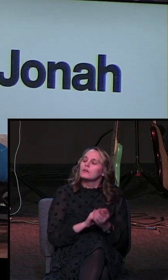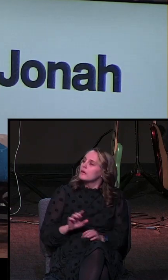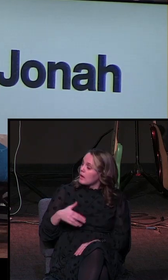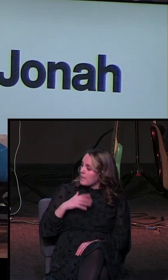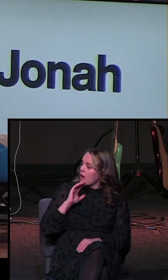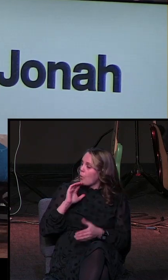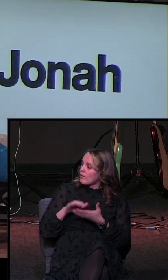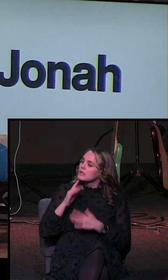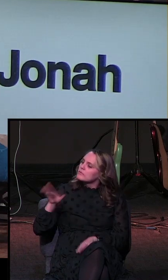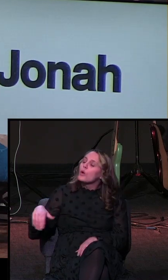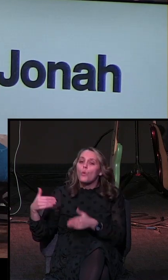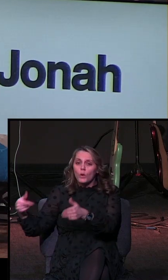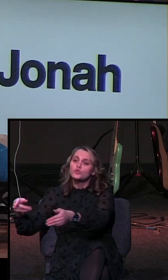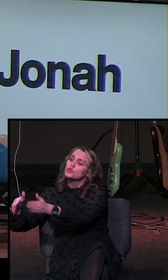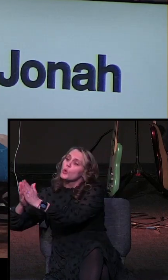that, Pastor Brian?